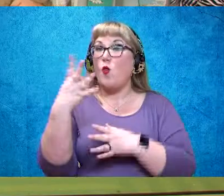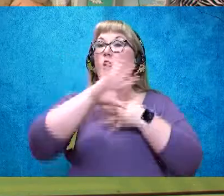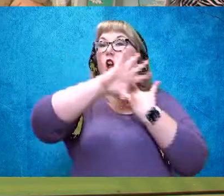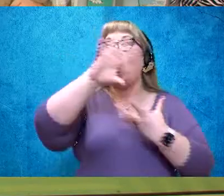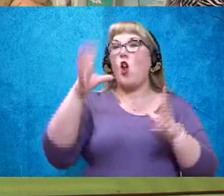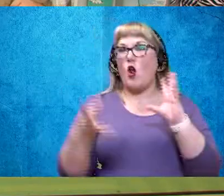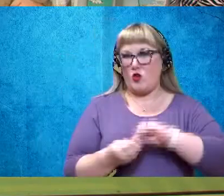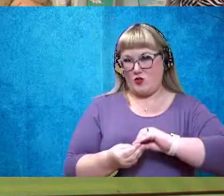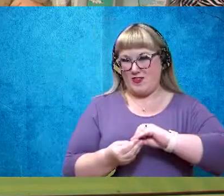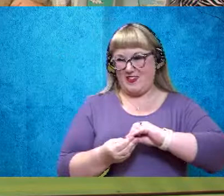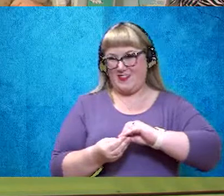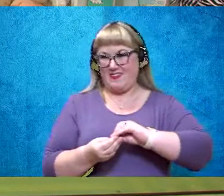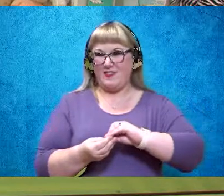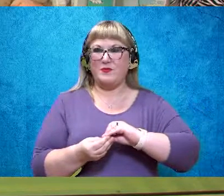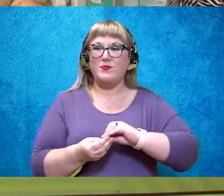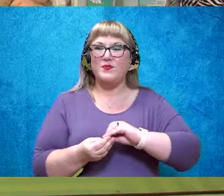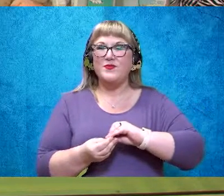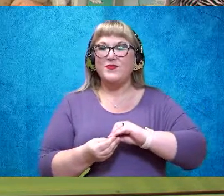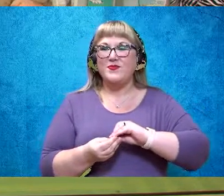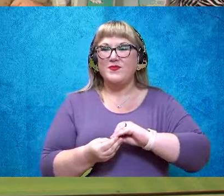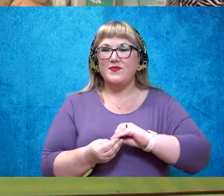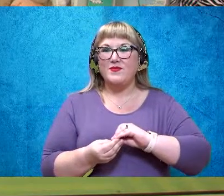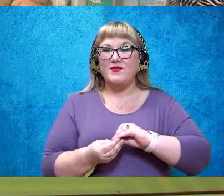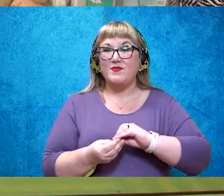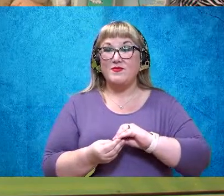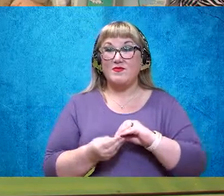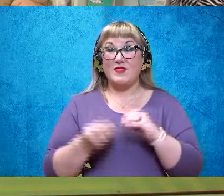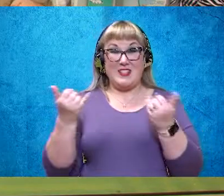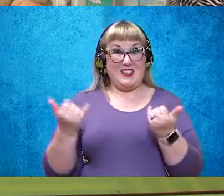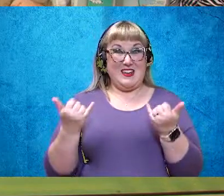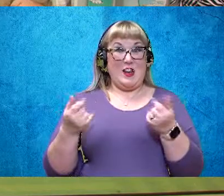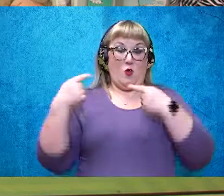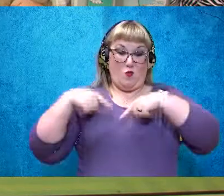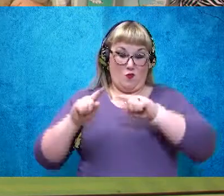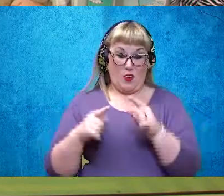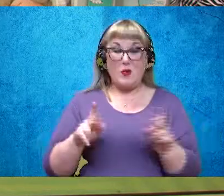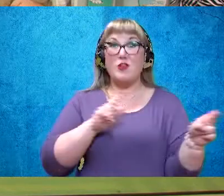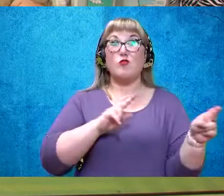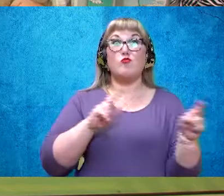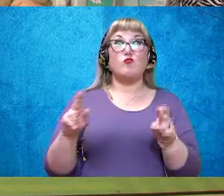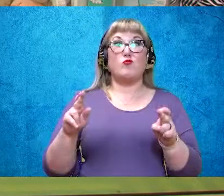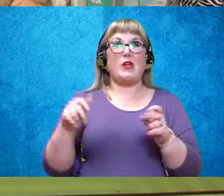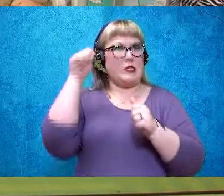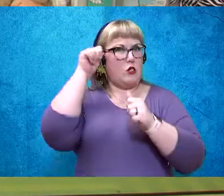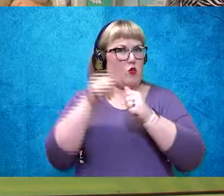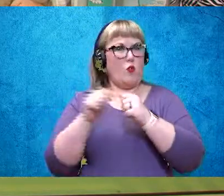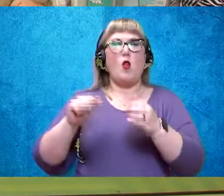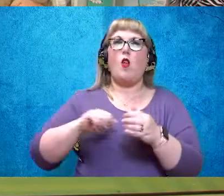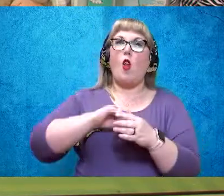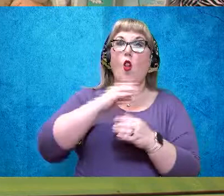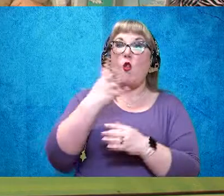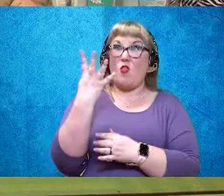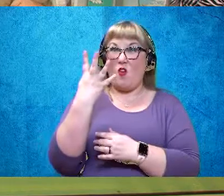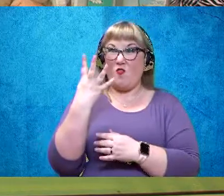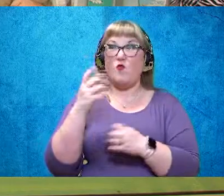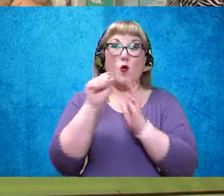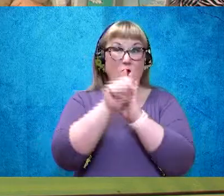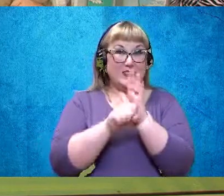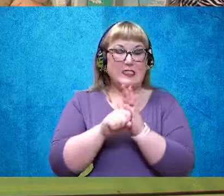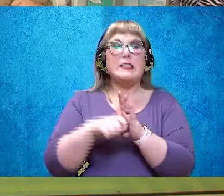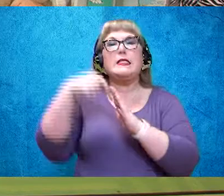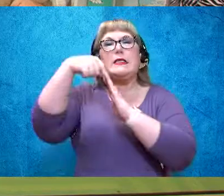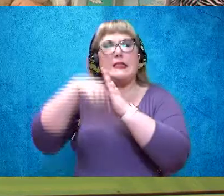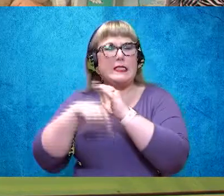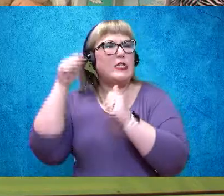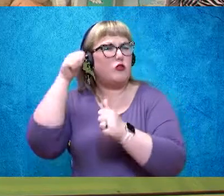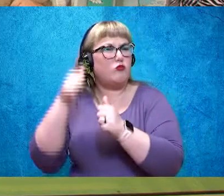4 in all. Now, while we get ready to remember what all of those seasons are, there are some details about them that